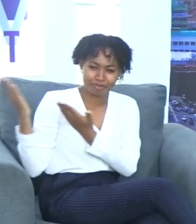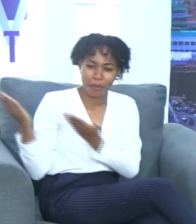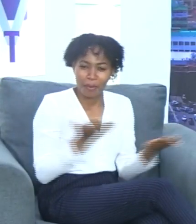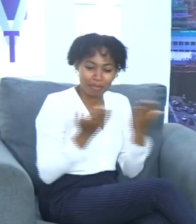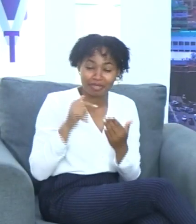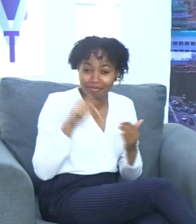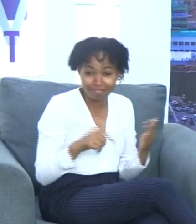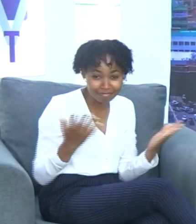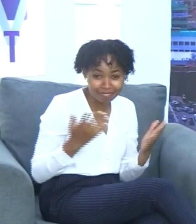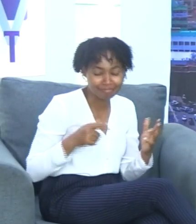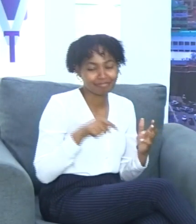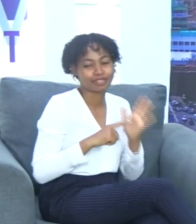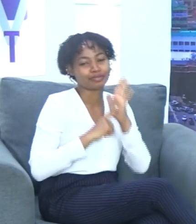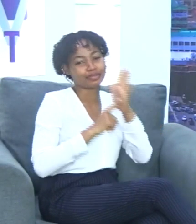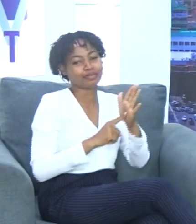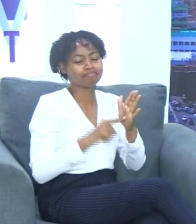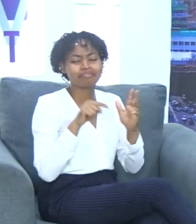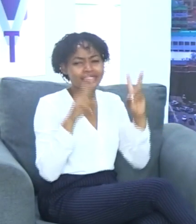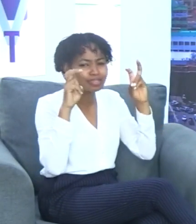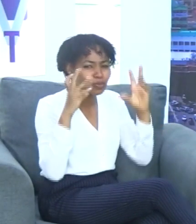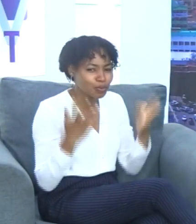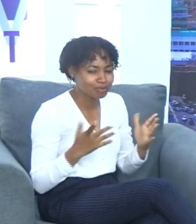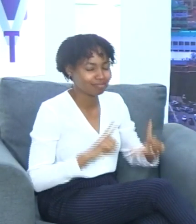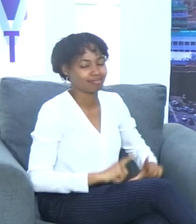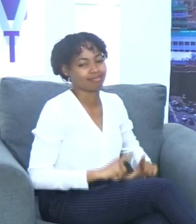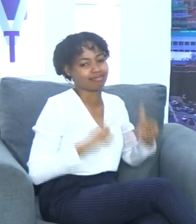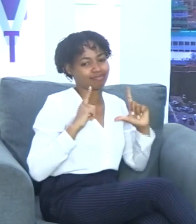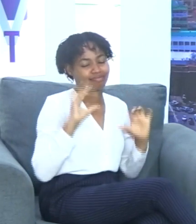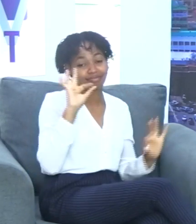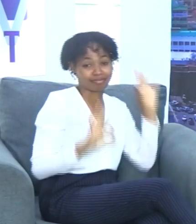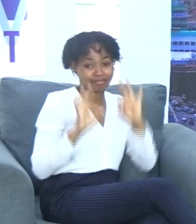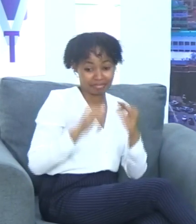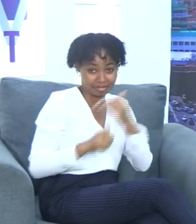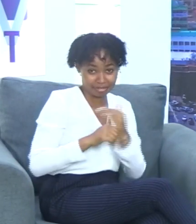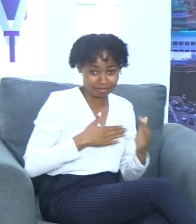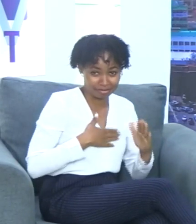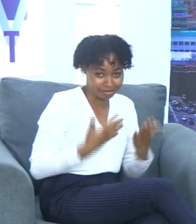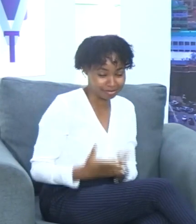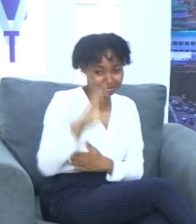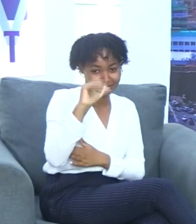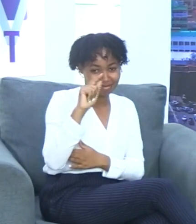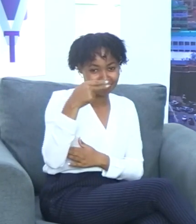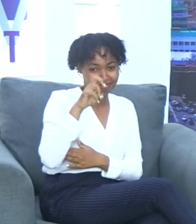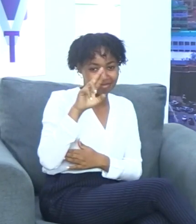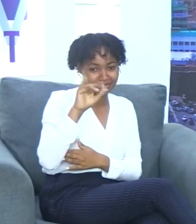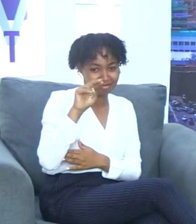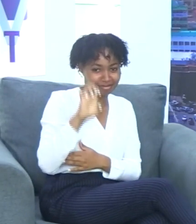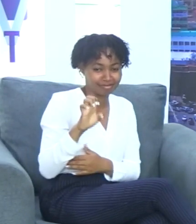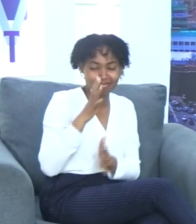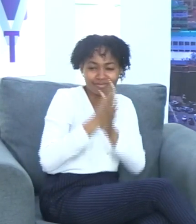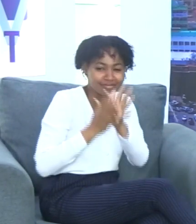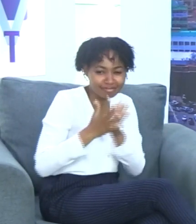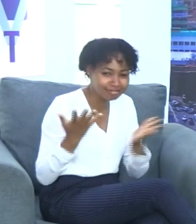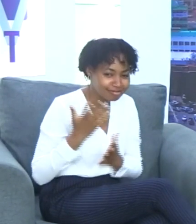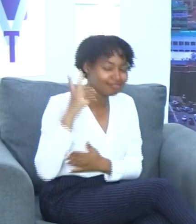Hello, viewer. Welcome to today's show, that is the Lifestyle Show. I will be your host,